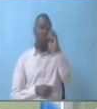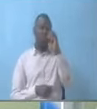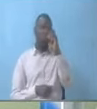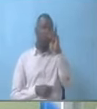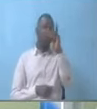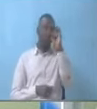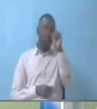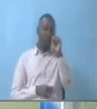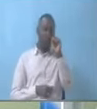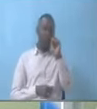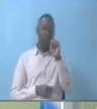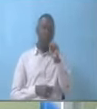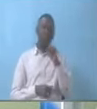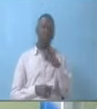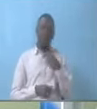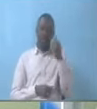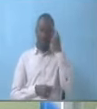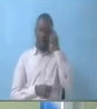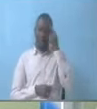crimes issues,